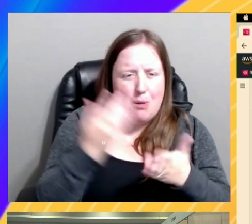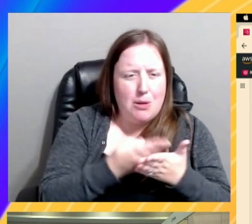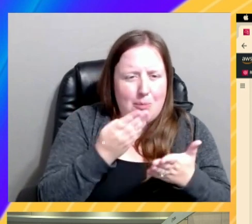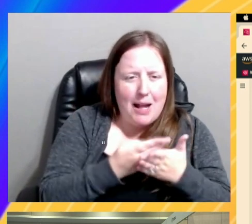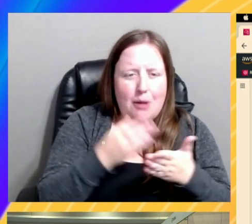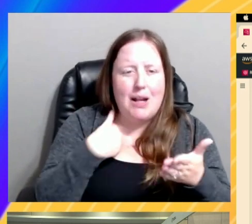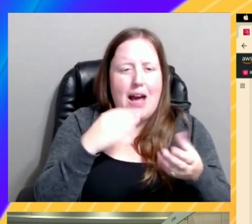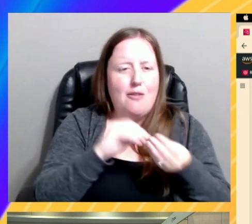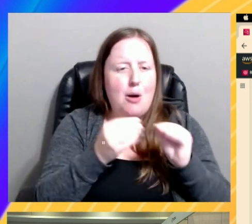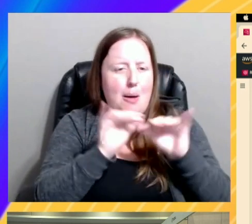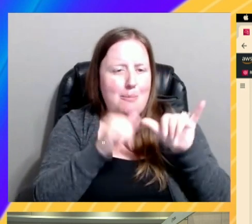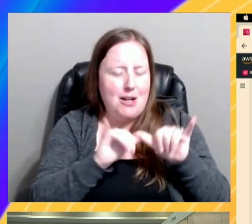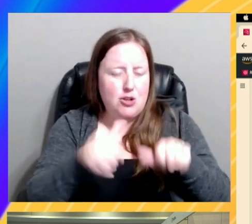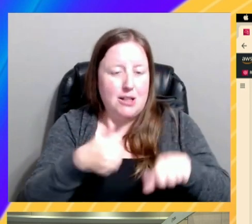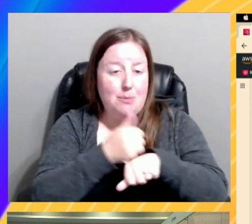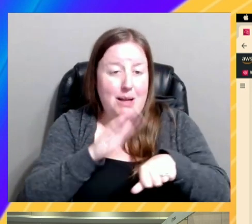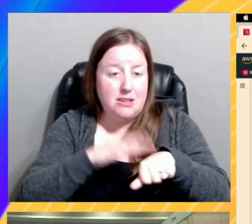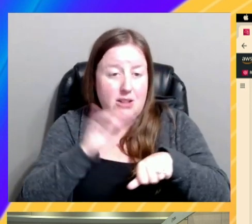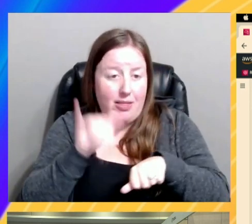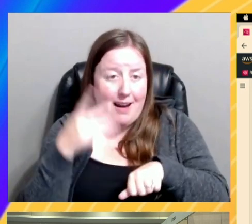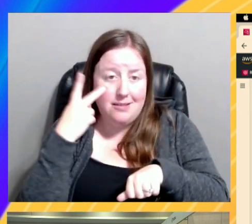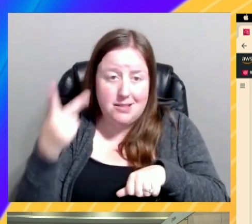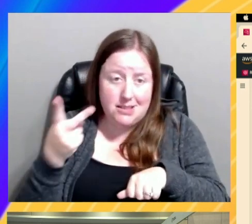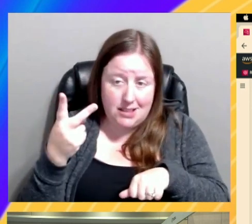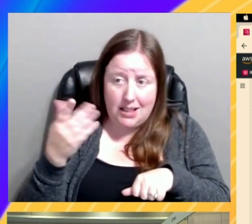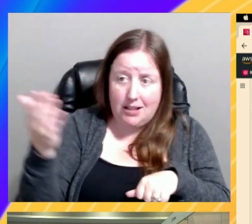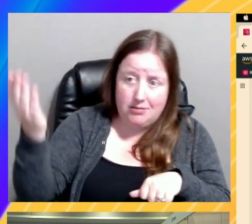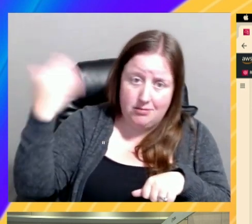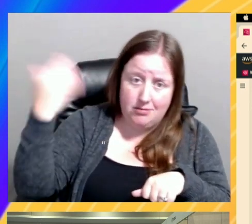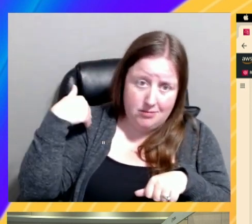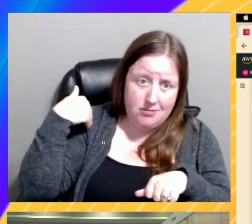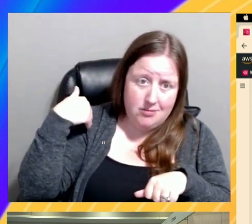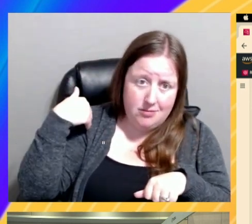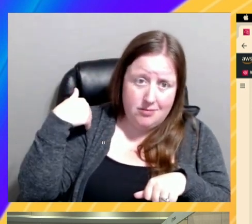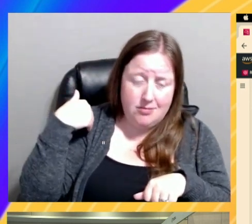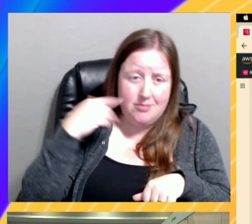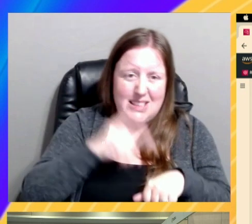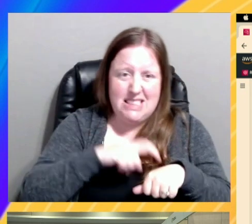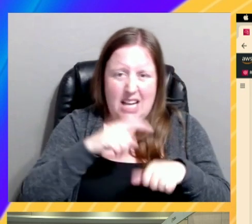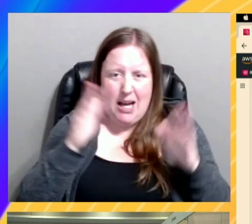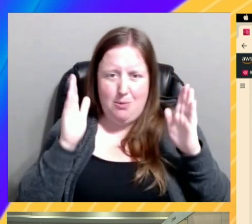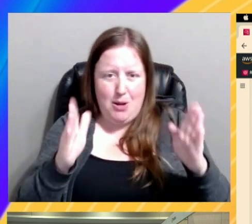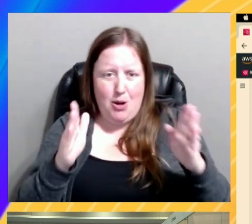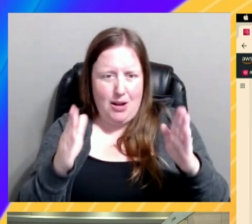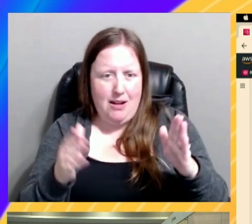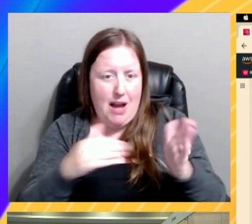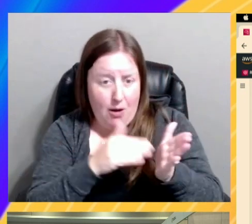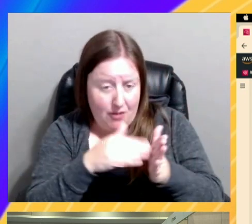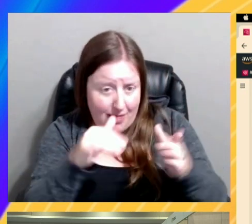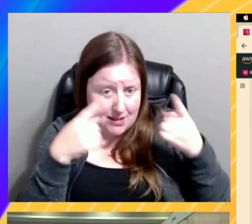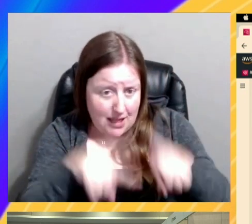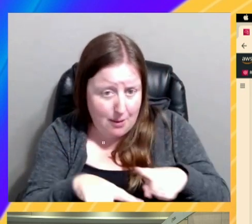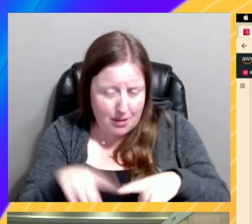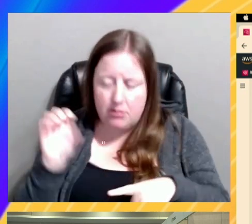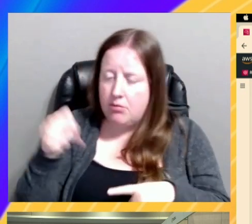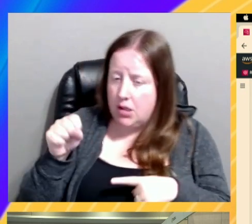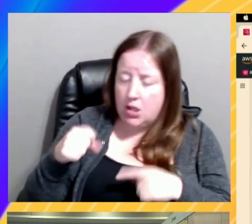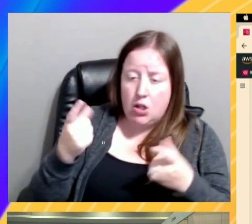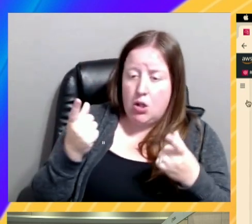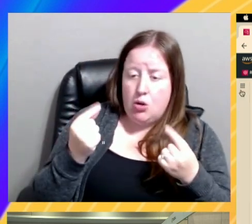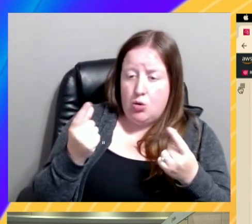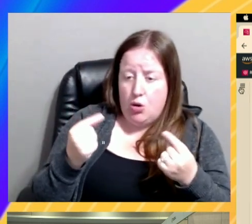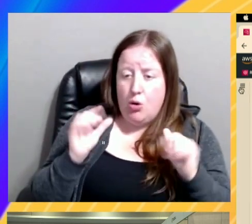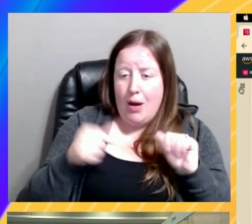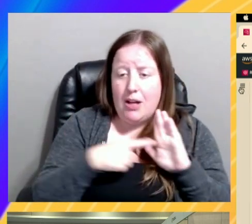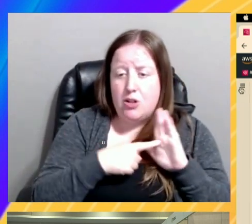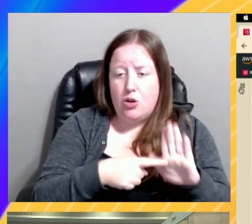and see over the past time period how many times that's been done? Yeah, what you can do, I can show you an example of